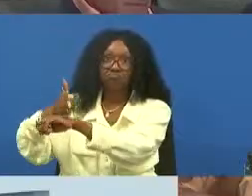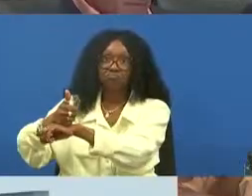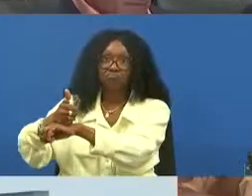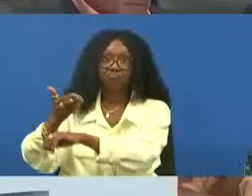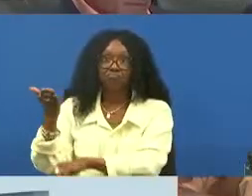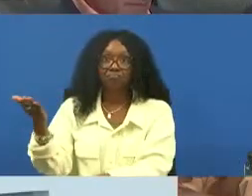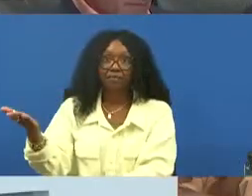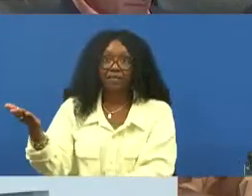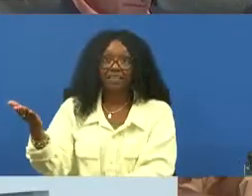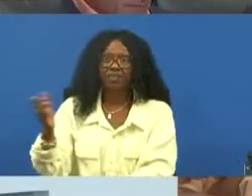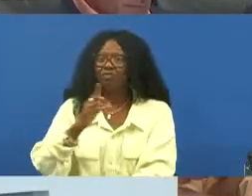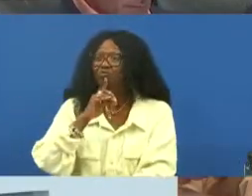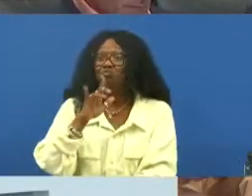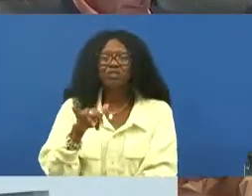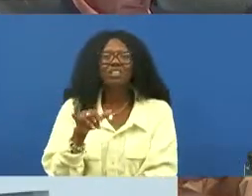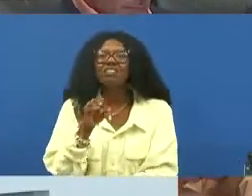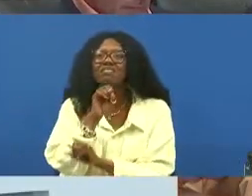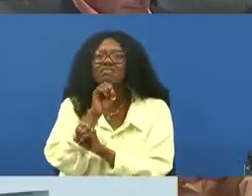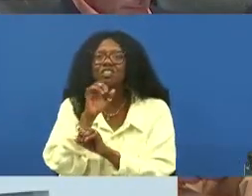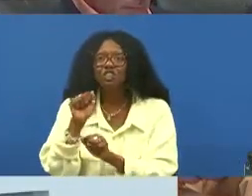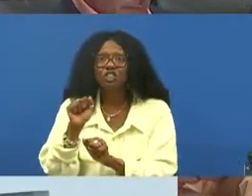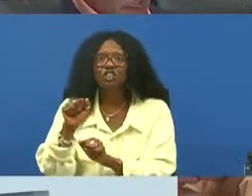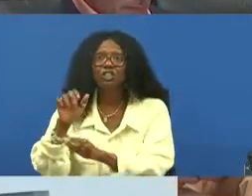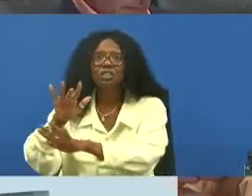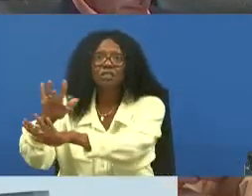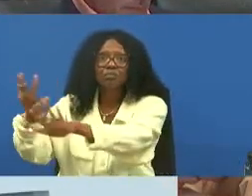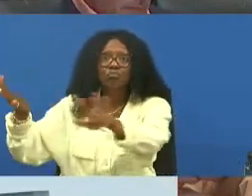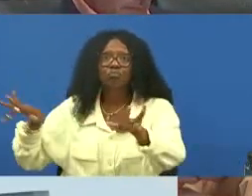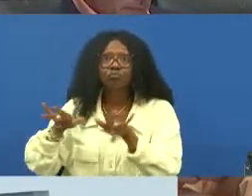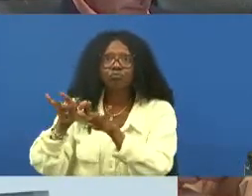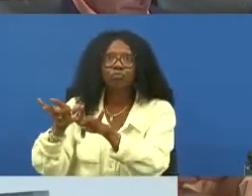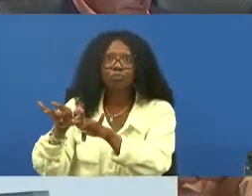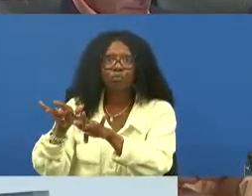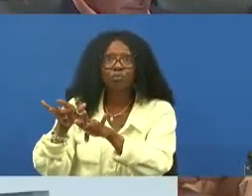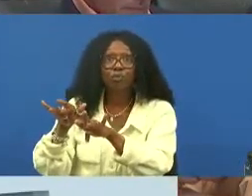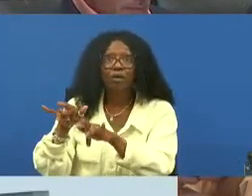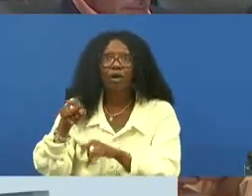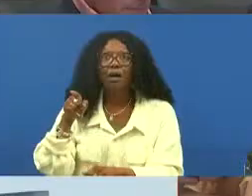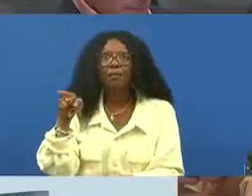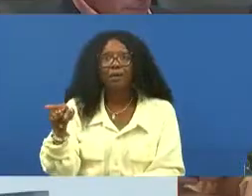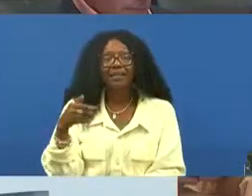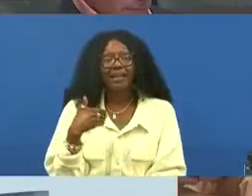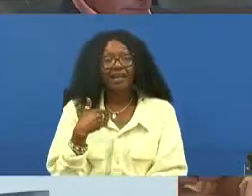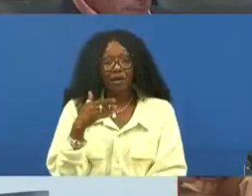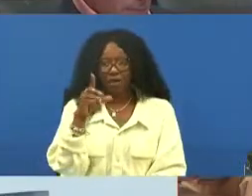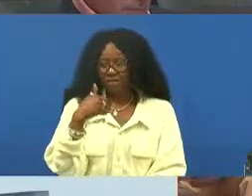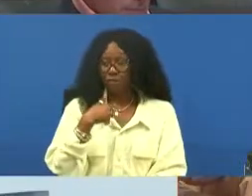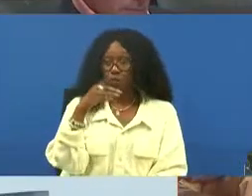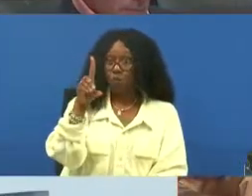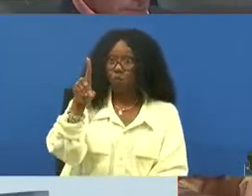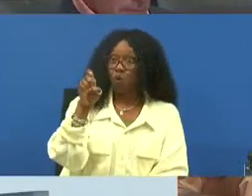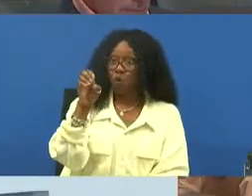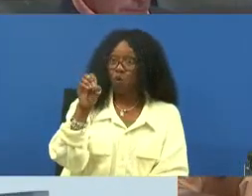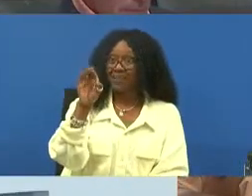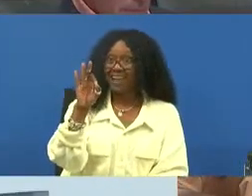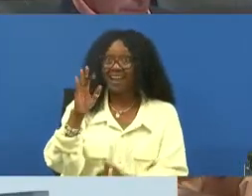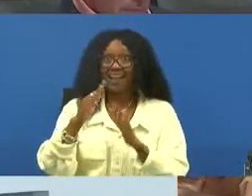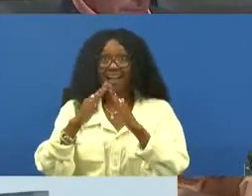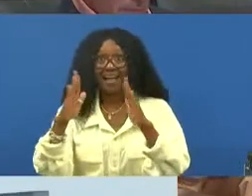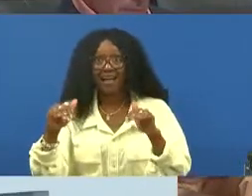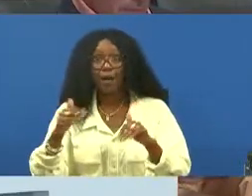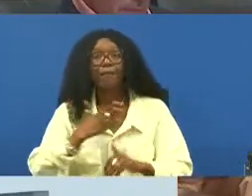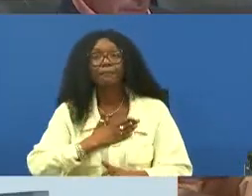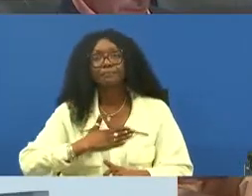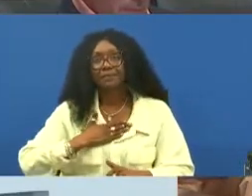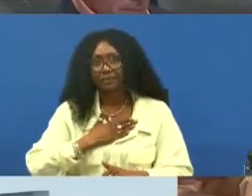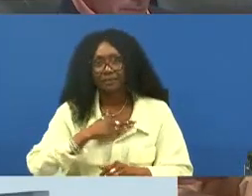putting anything on it, really, but they already have a permit for the 109 houses. And I would like y'all to vote no on